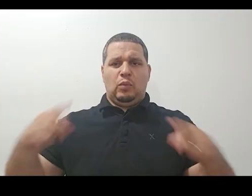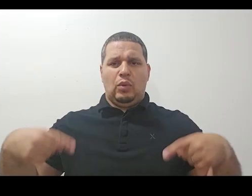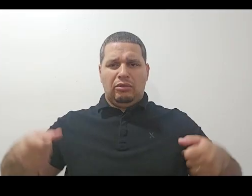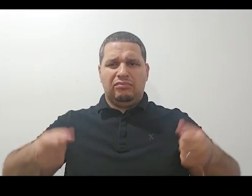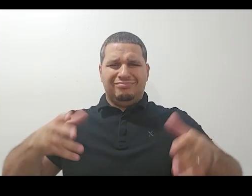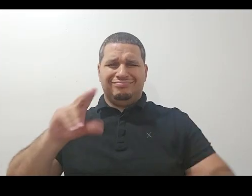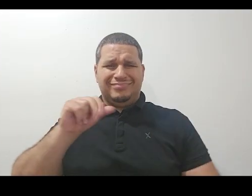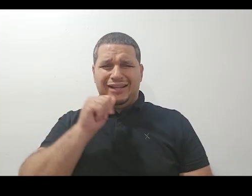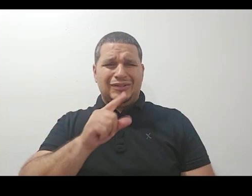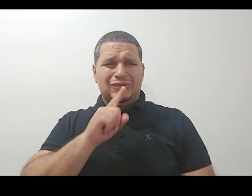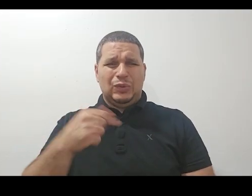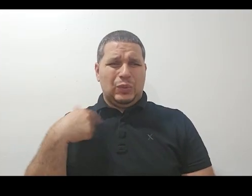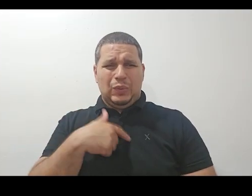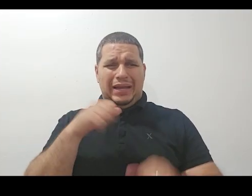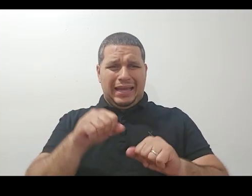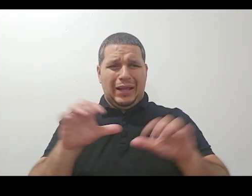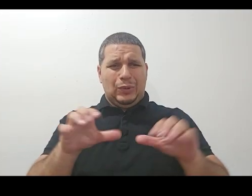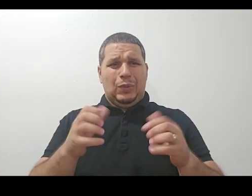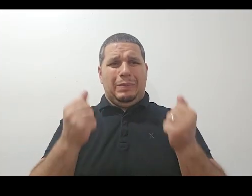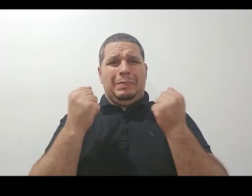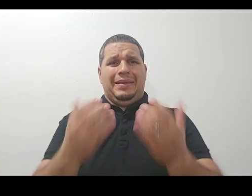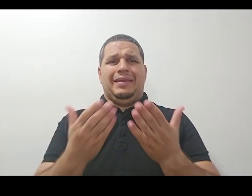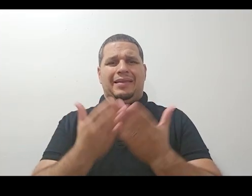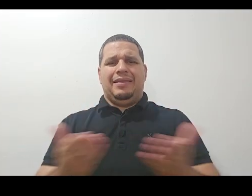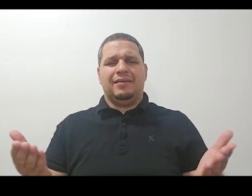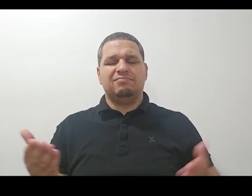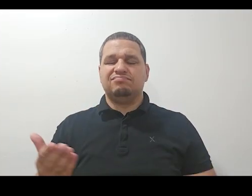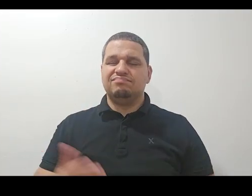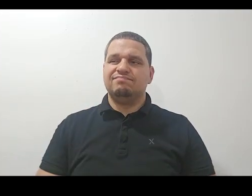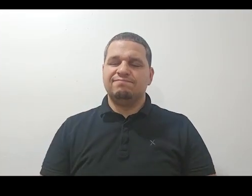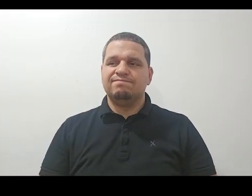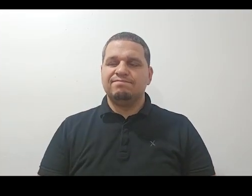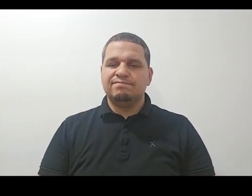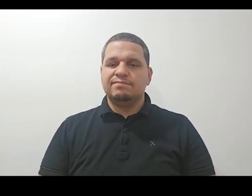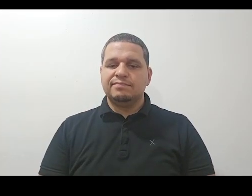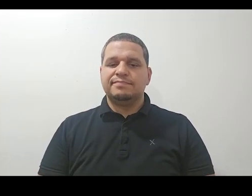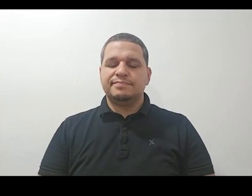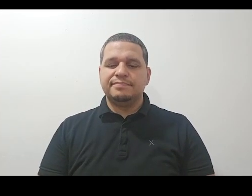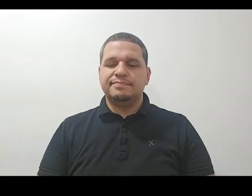not true. We can do a lot of things. So, yes.